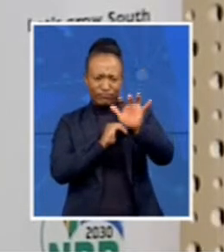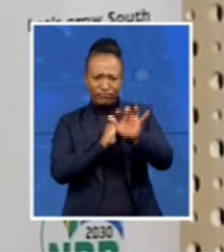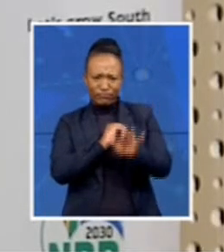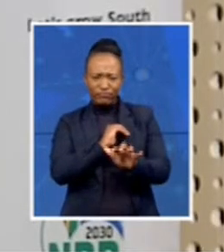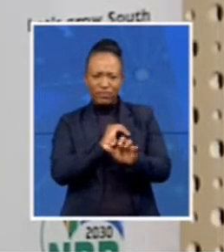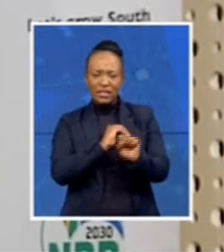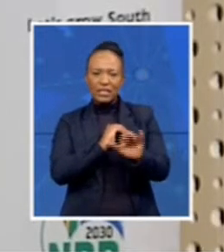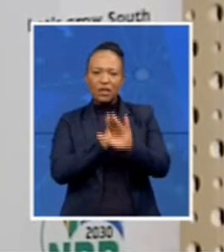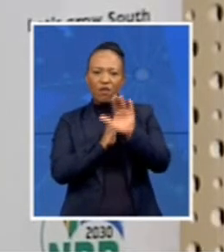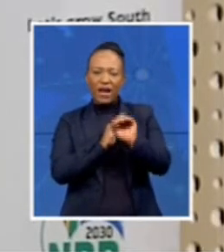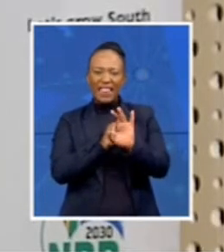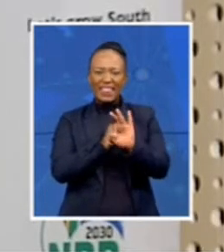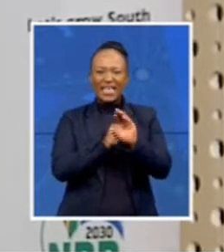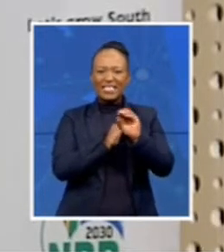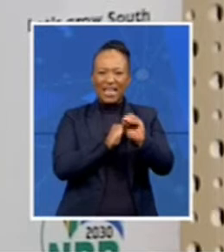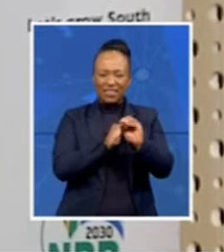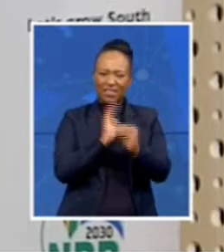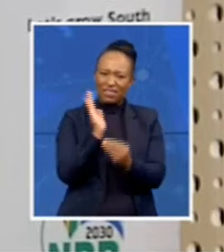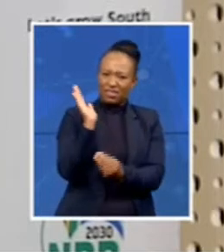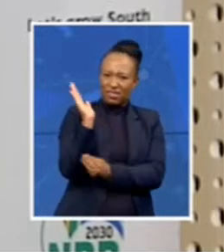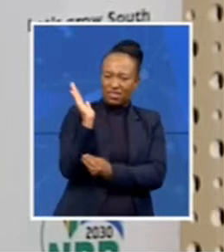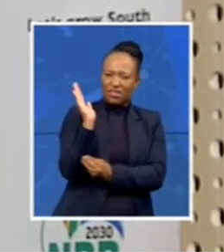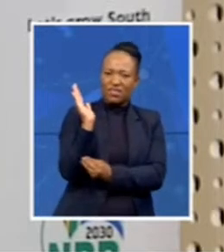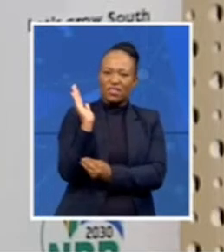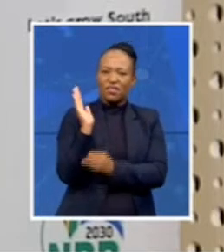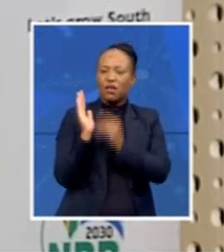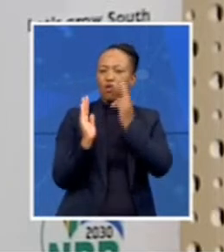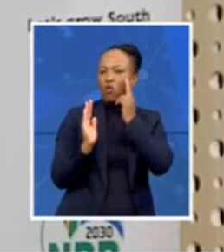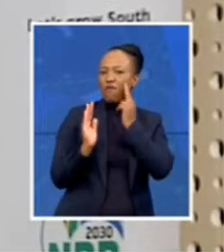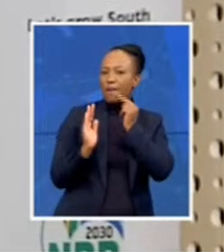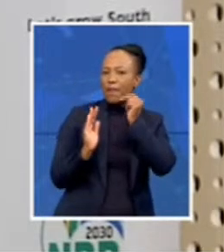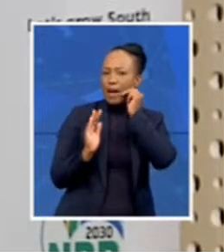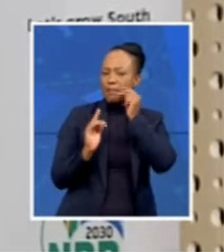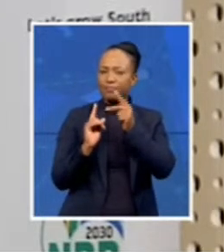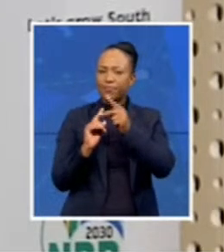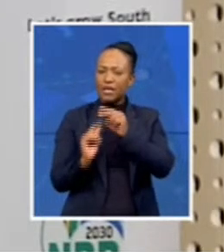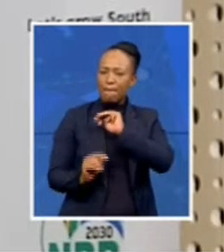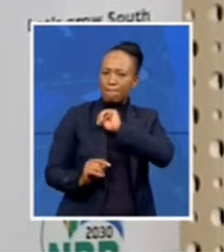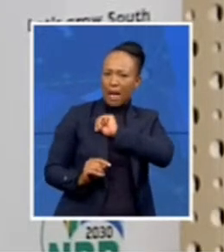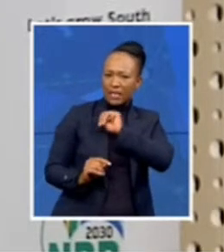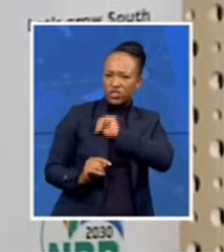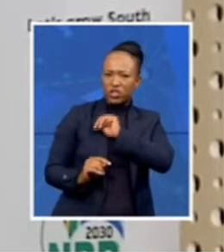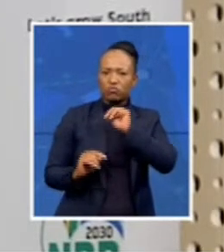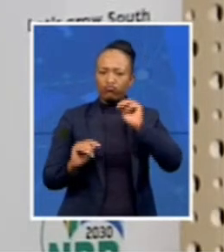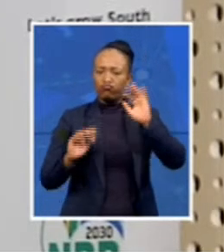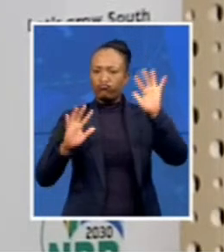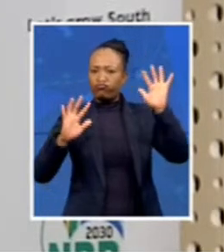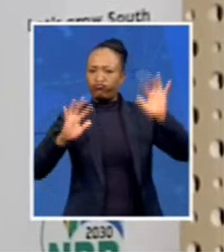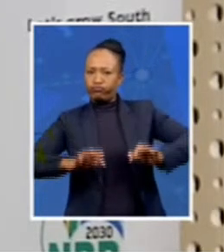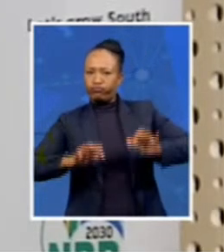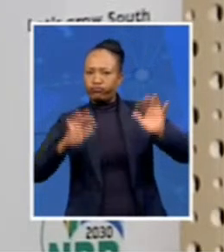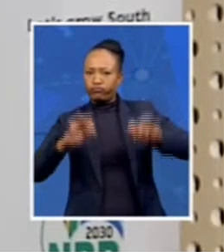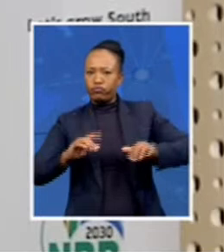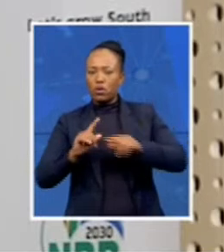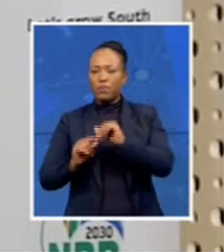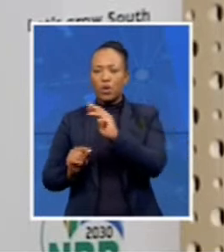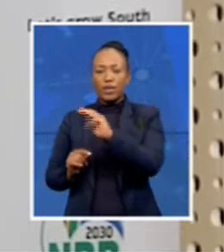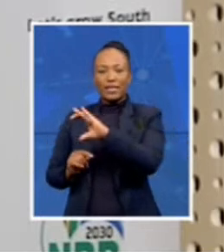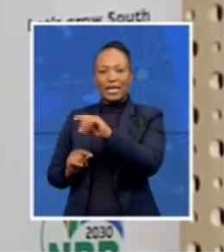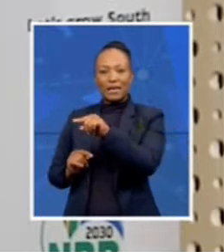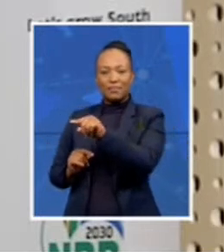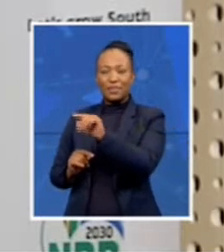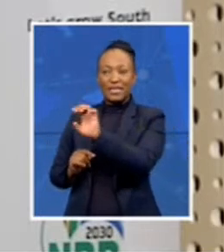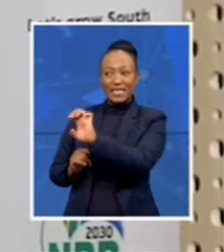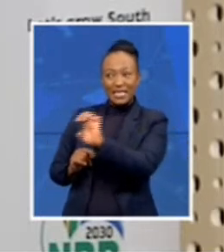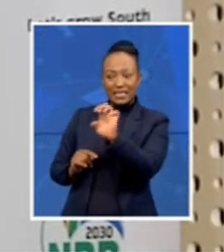between November and March, with the exception of the Western Cape as parts of Eastern and Northern Cape,